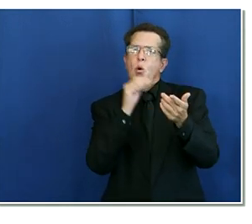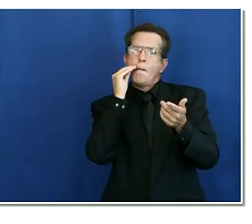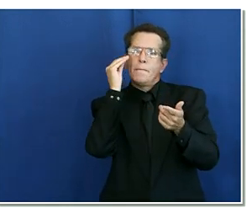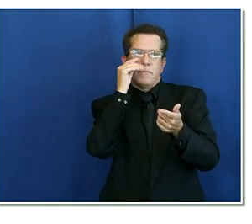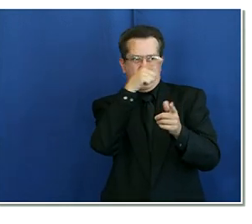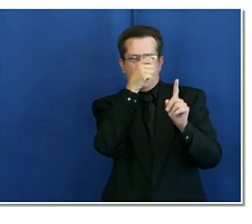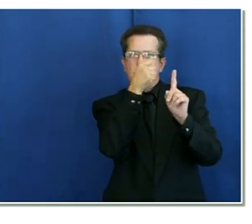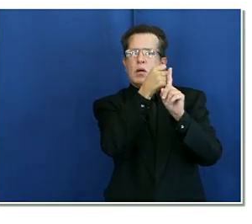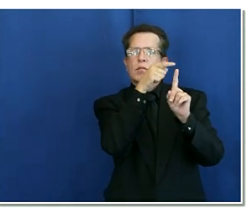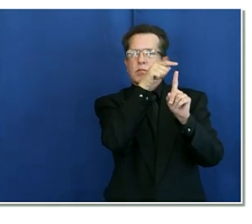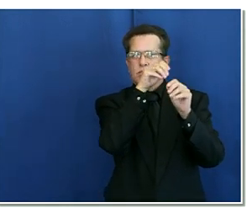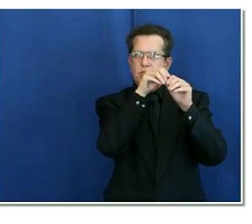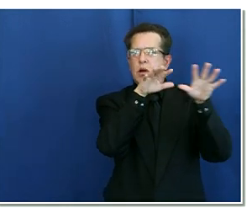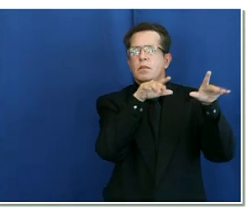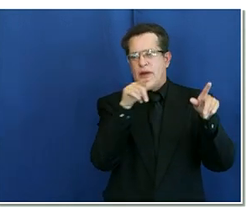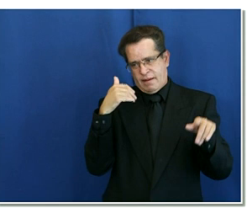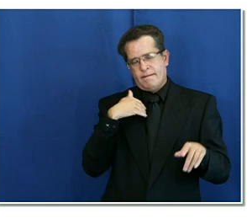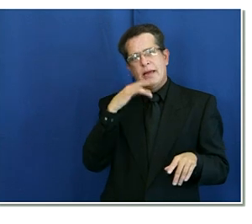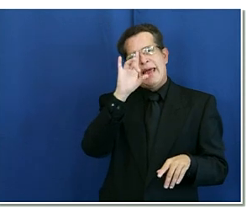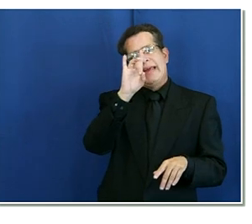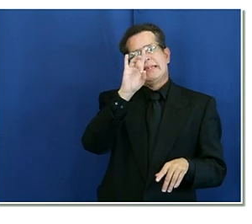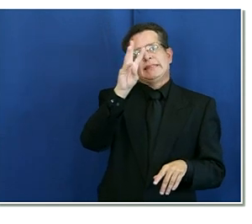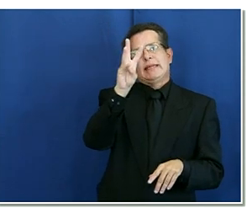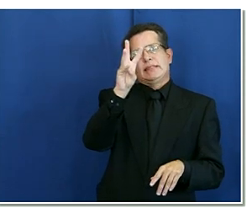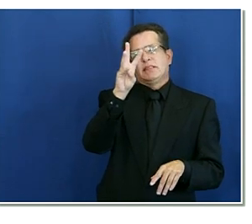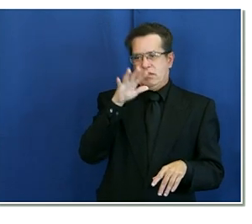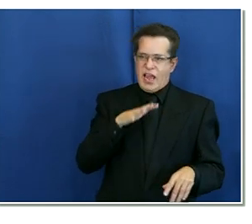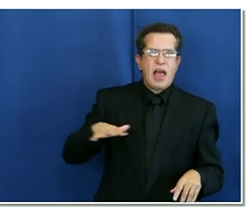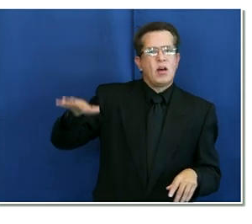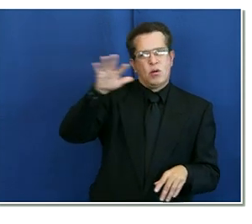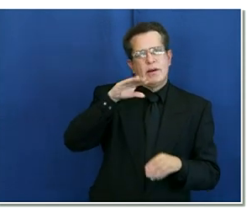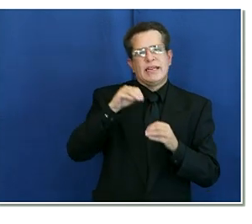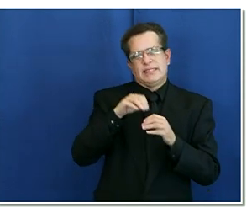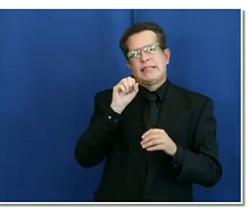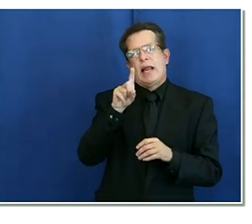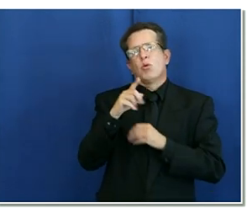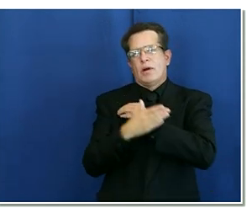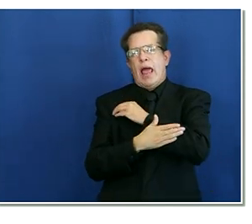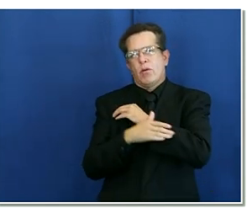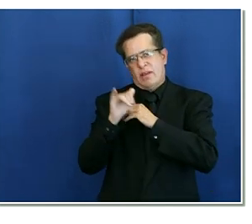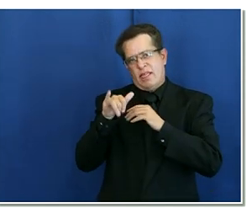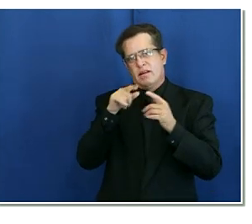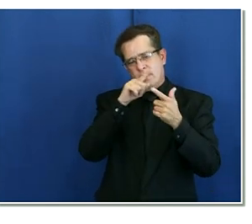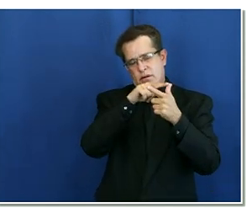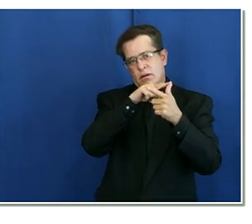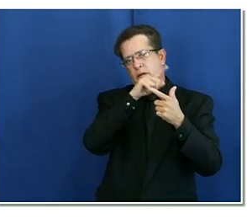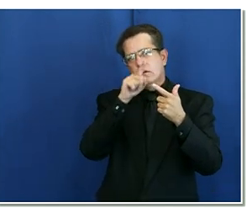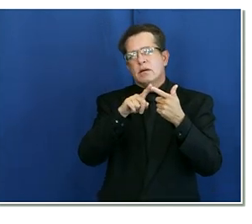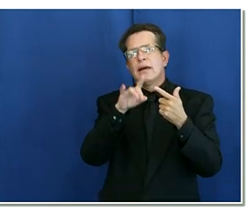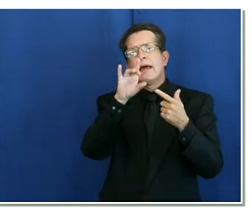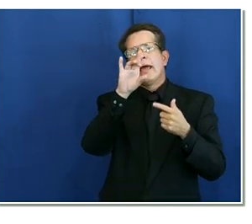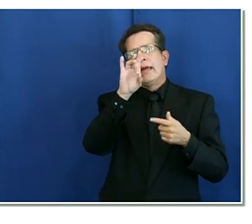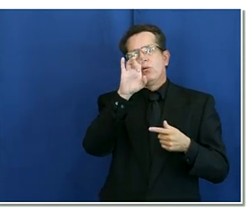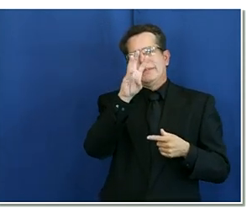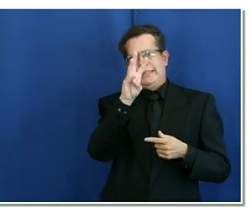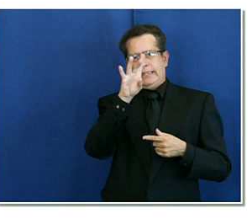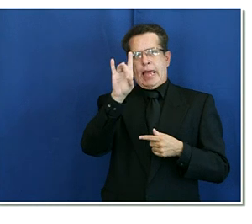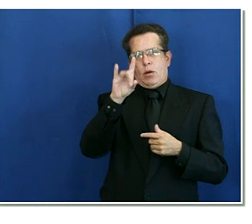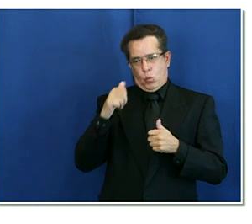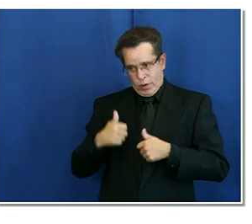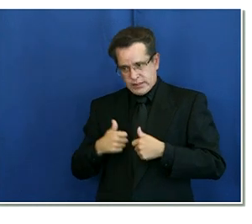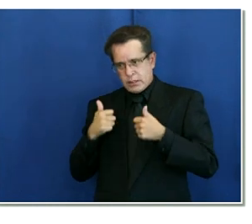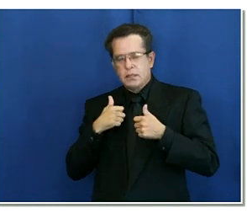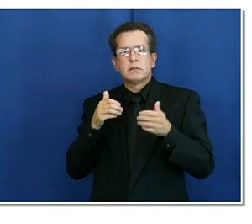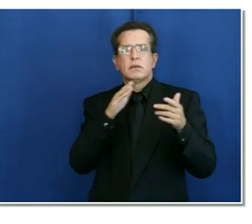and there are 86 of SNFs in San Diego County. In this setting, there have been 868 residents